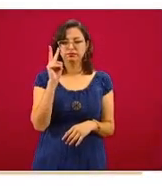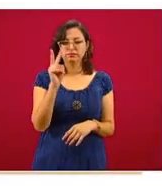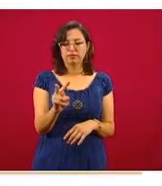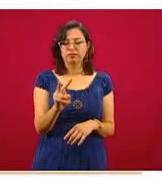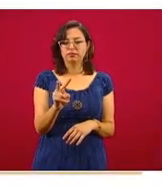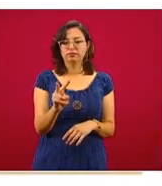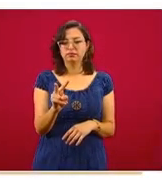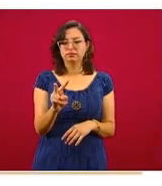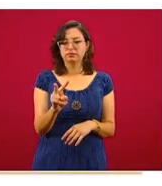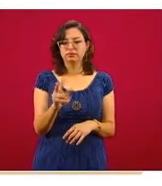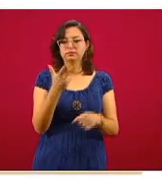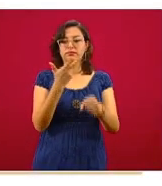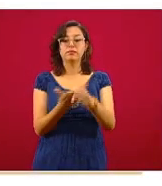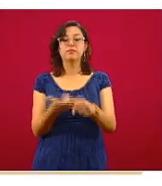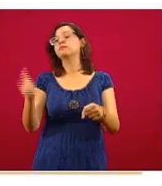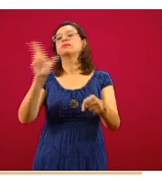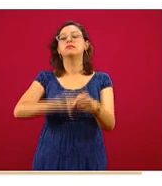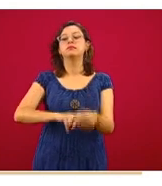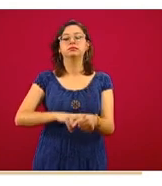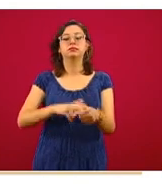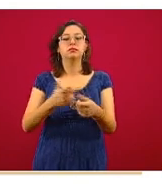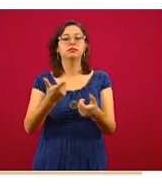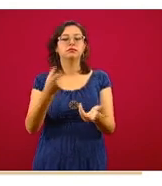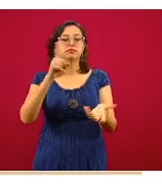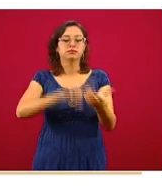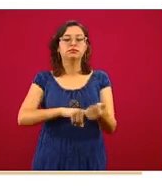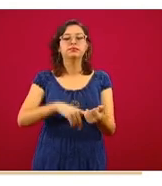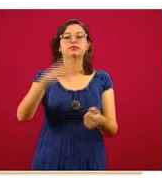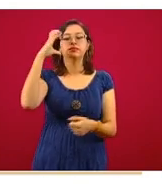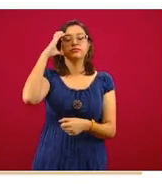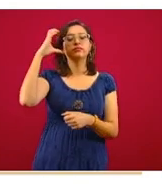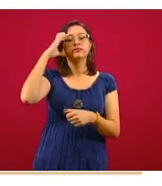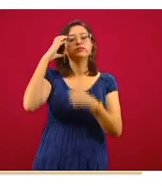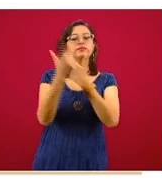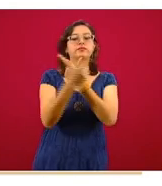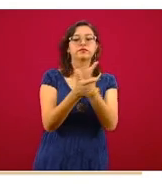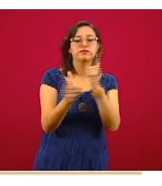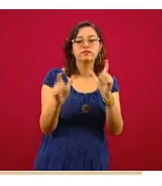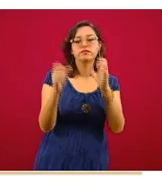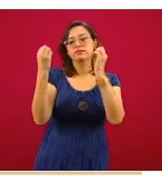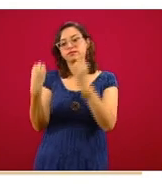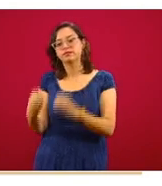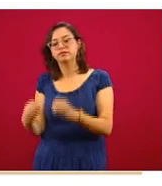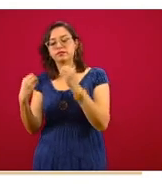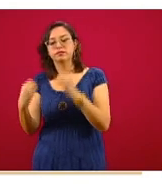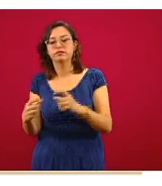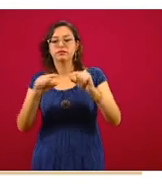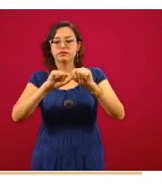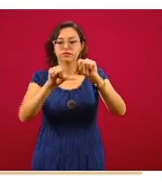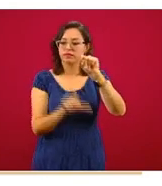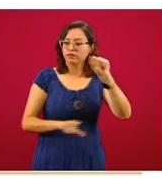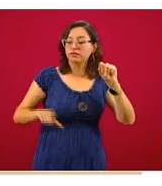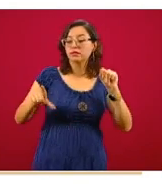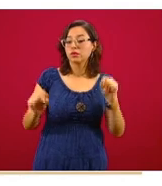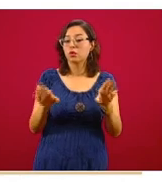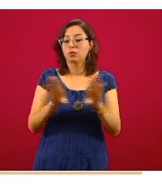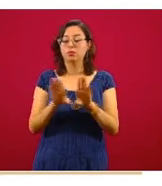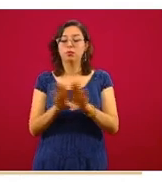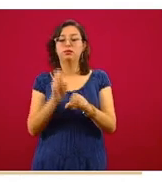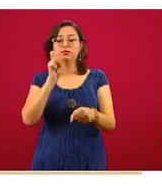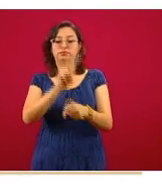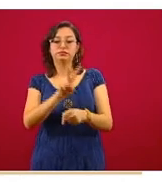observed in the past. Now here we can take a look at the occupancy, at the bed